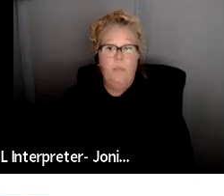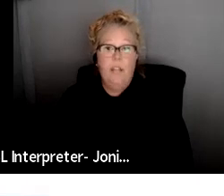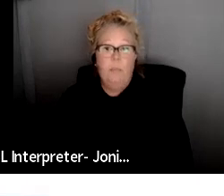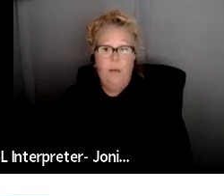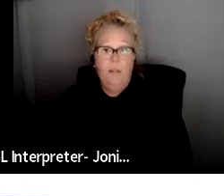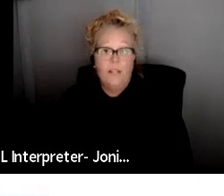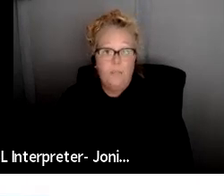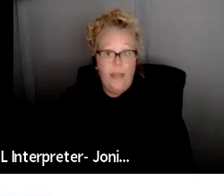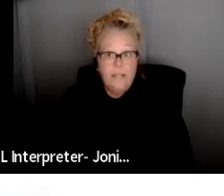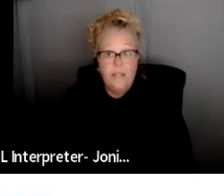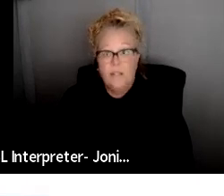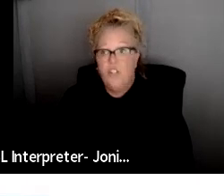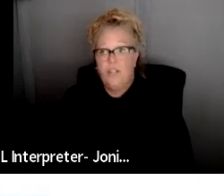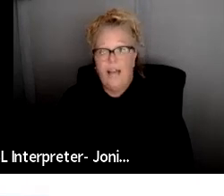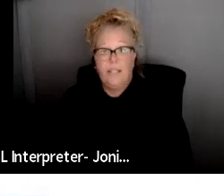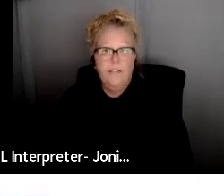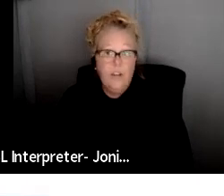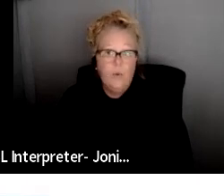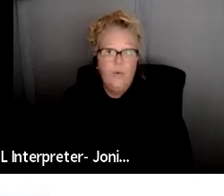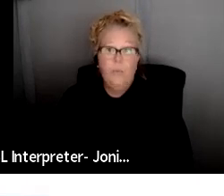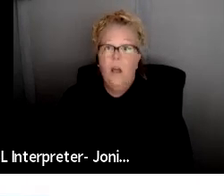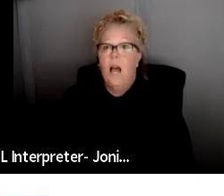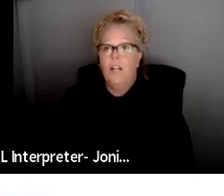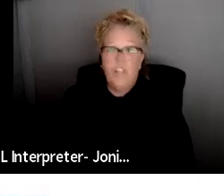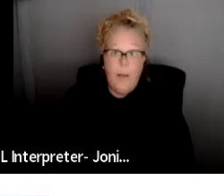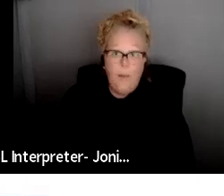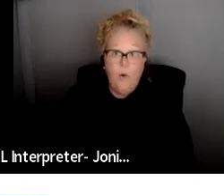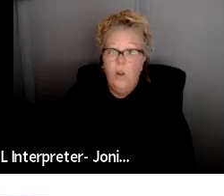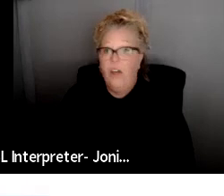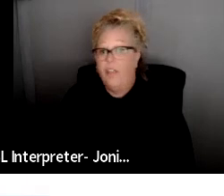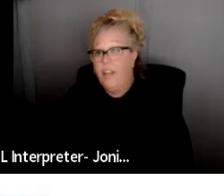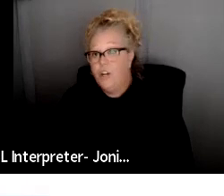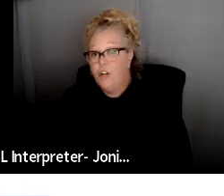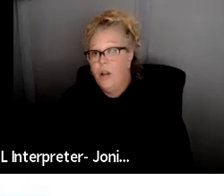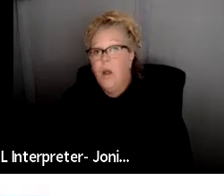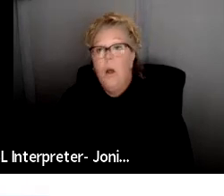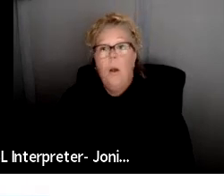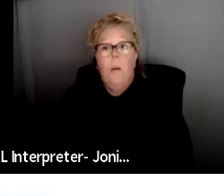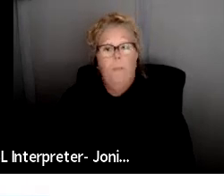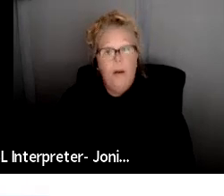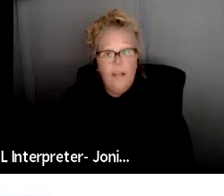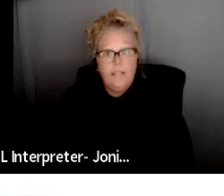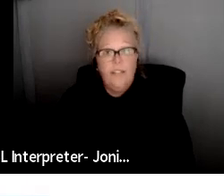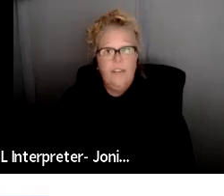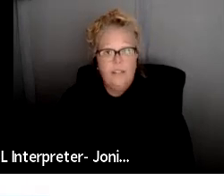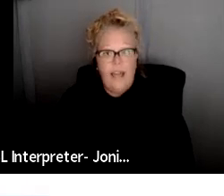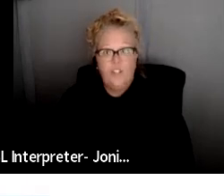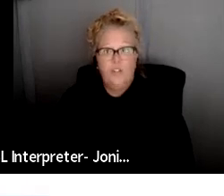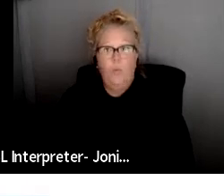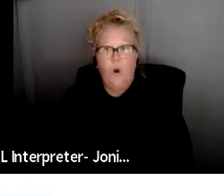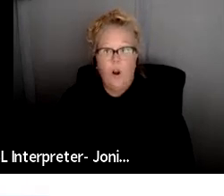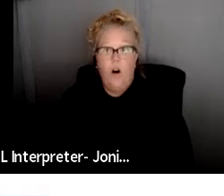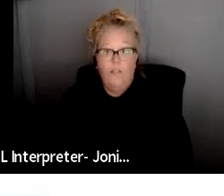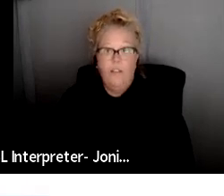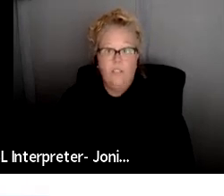set up in a public space, such as an activity room, a chapel, a theater, but this has